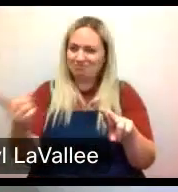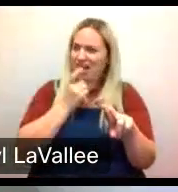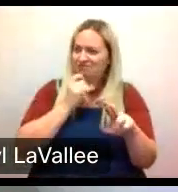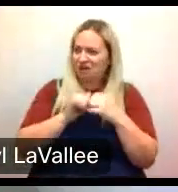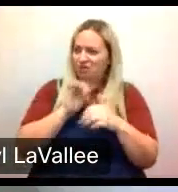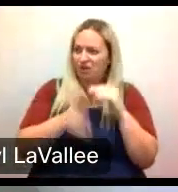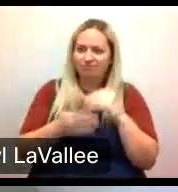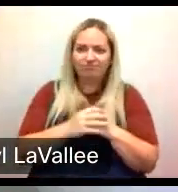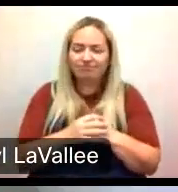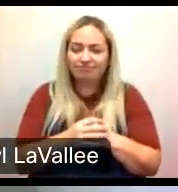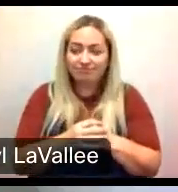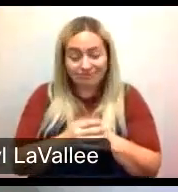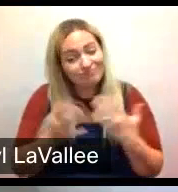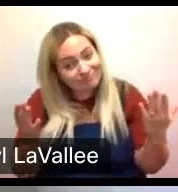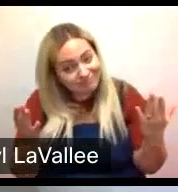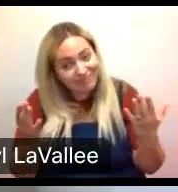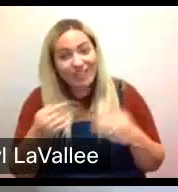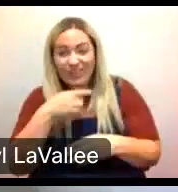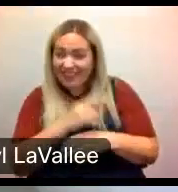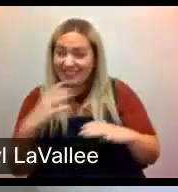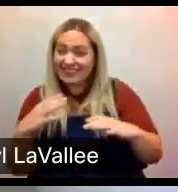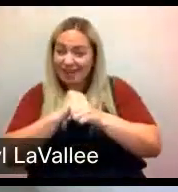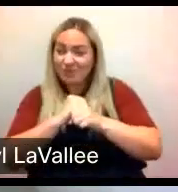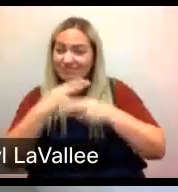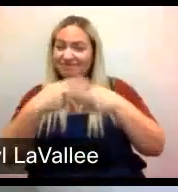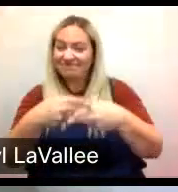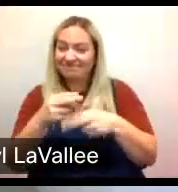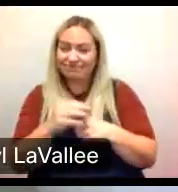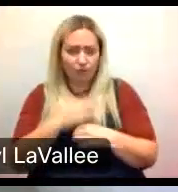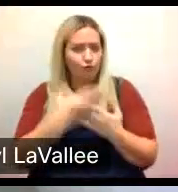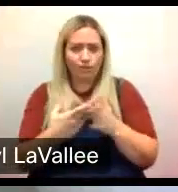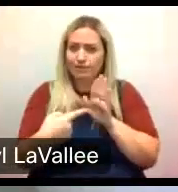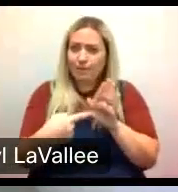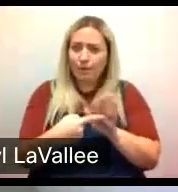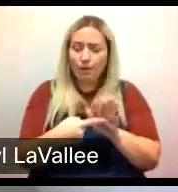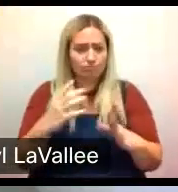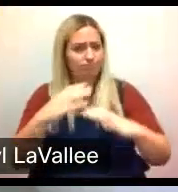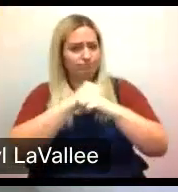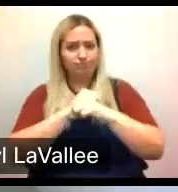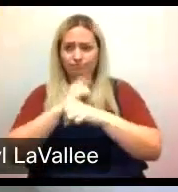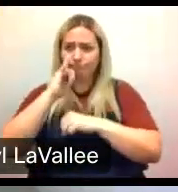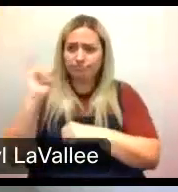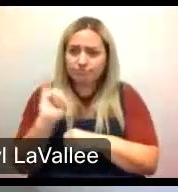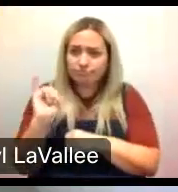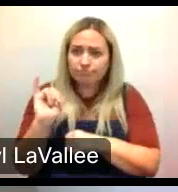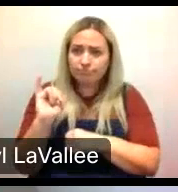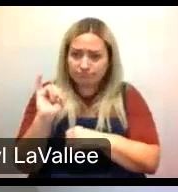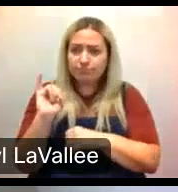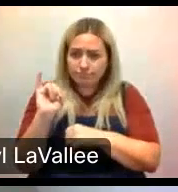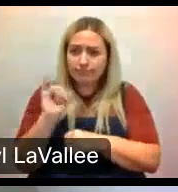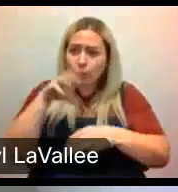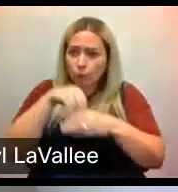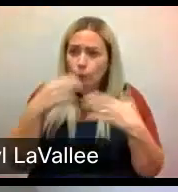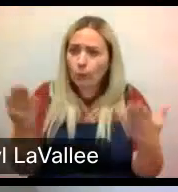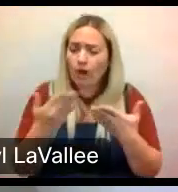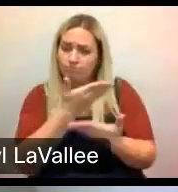weekend? So believe it or not, this is a summary. This is a good example of what a summary should do and what a summary